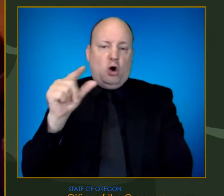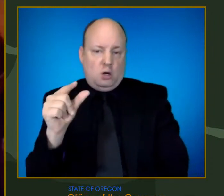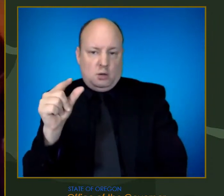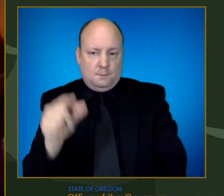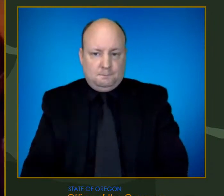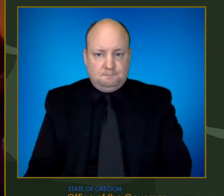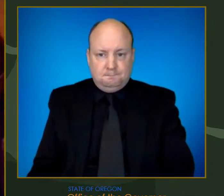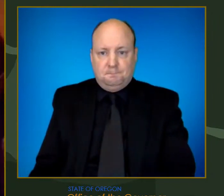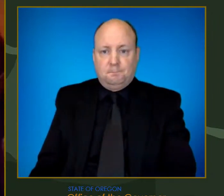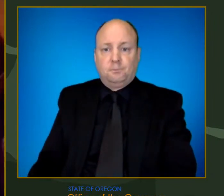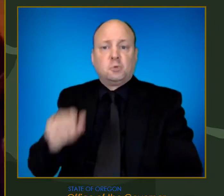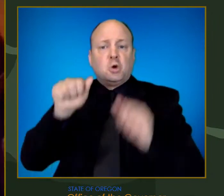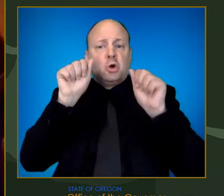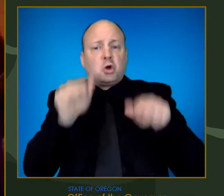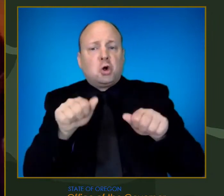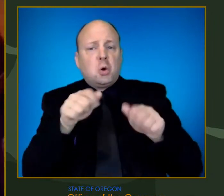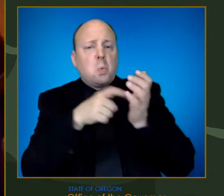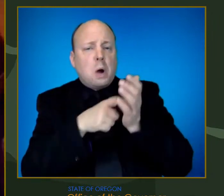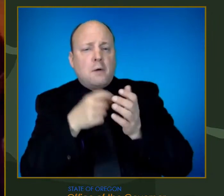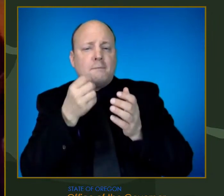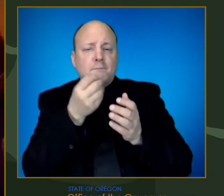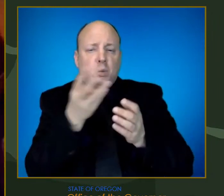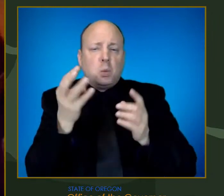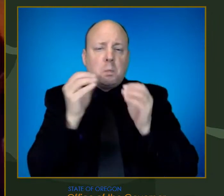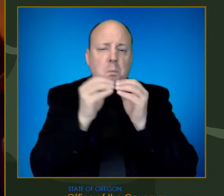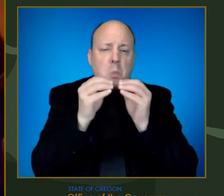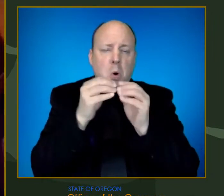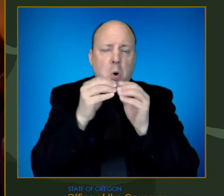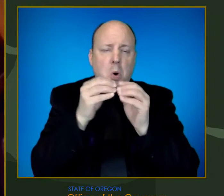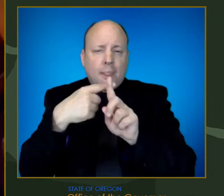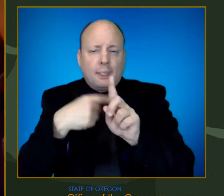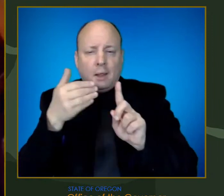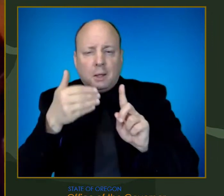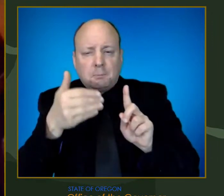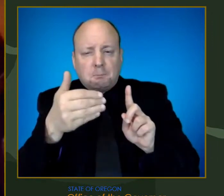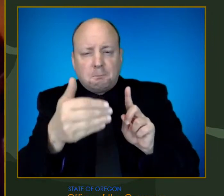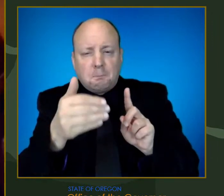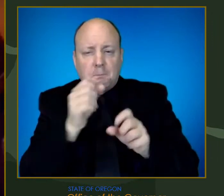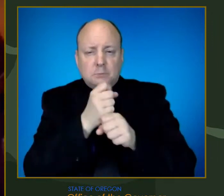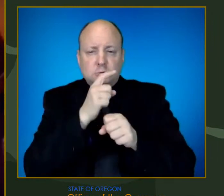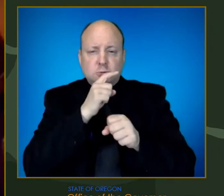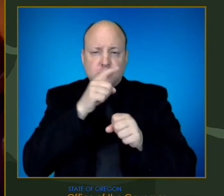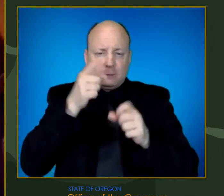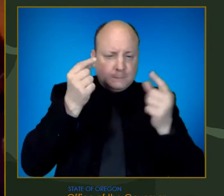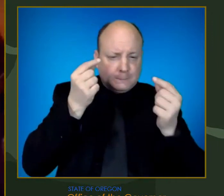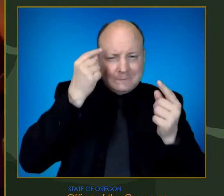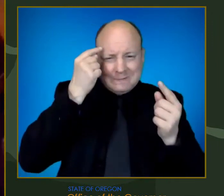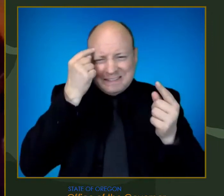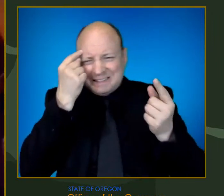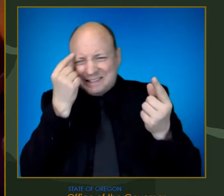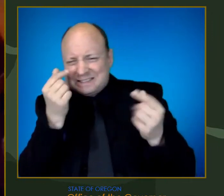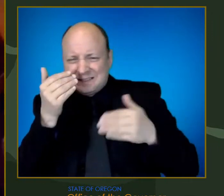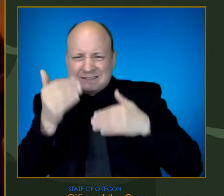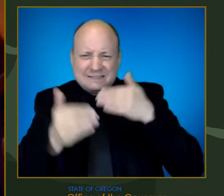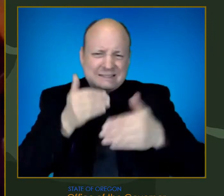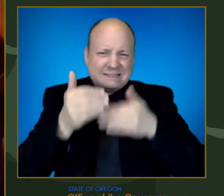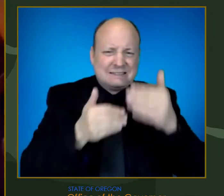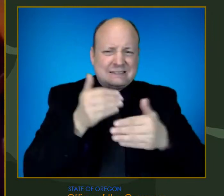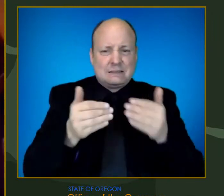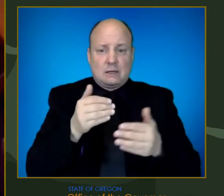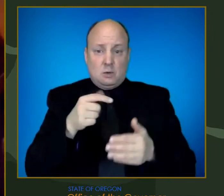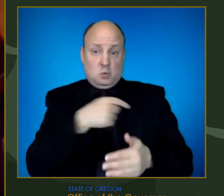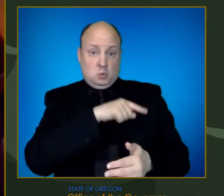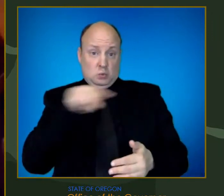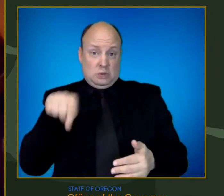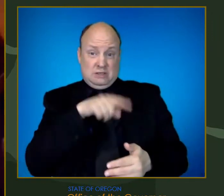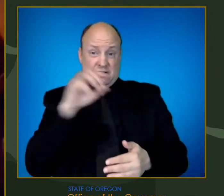keep the virus from overtaking us if we remain faithful to the public health interventions. We in Oregon have made tremendous progress in